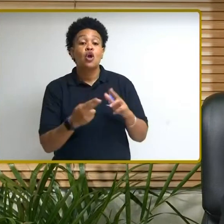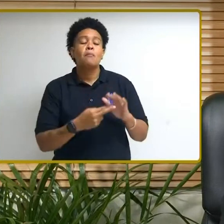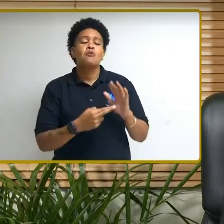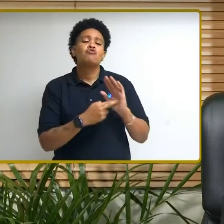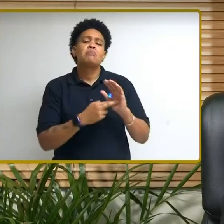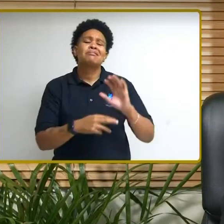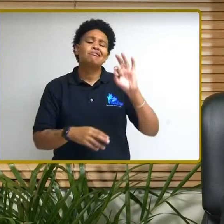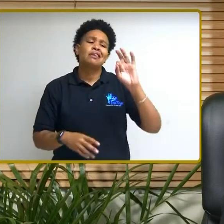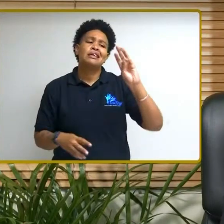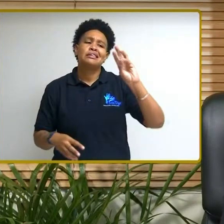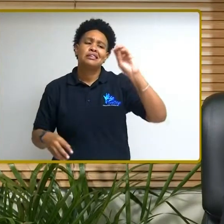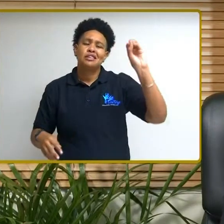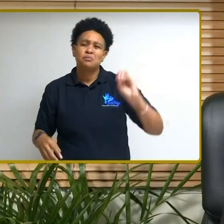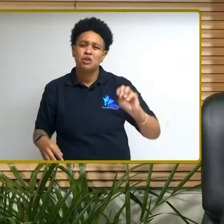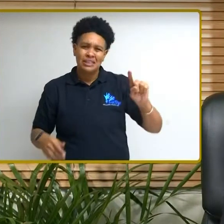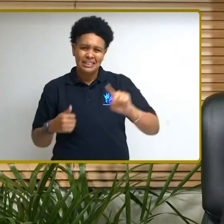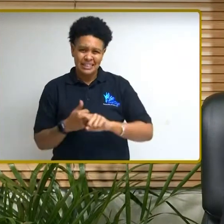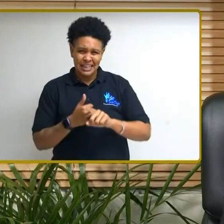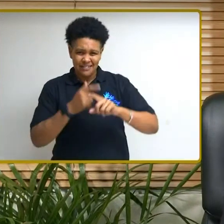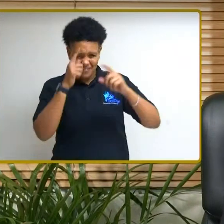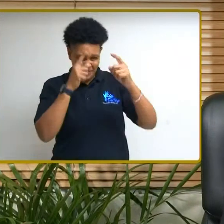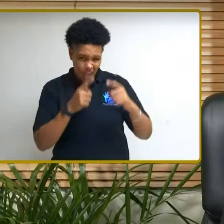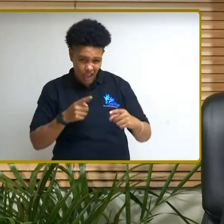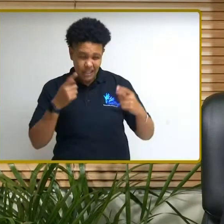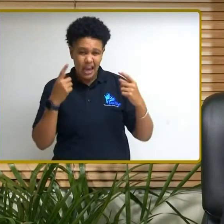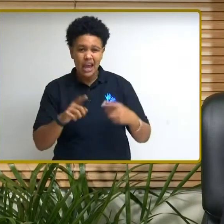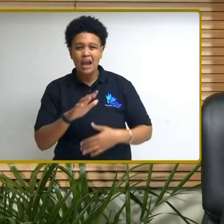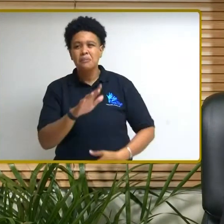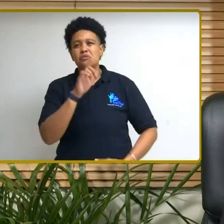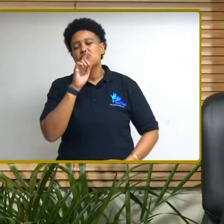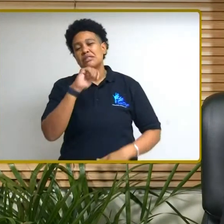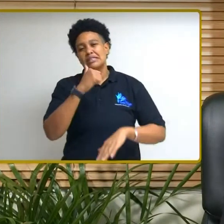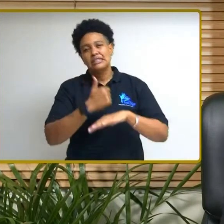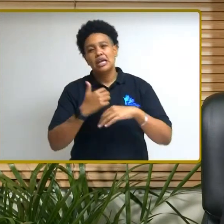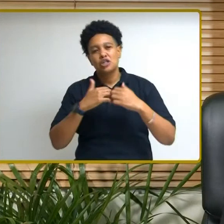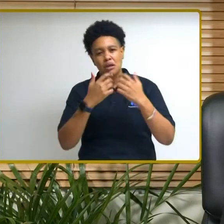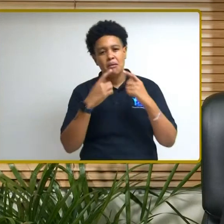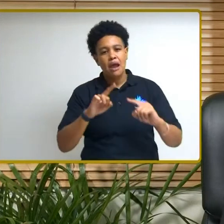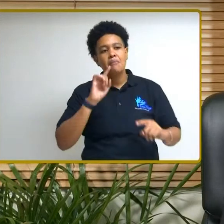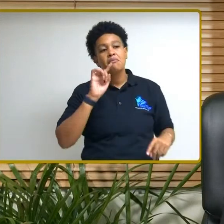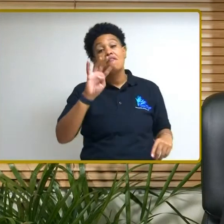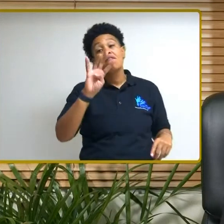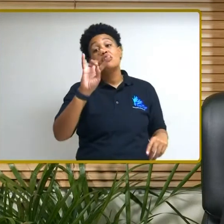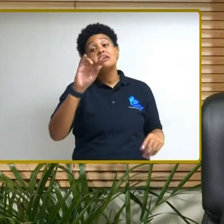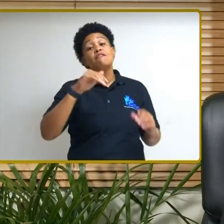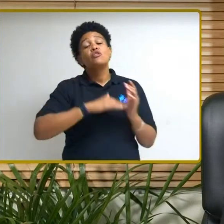represents some 96% of the target that was set. That's